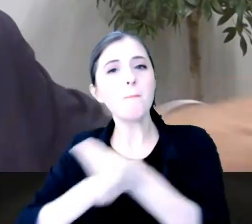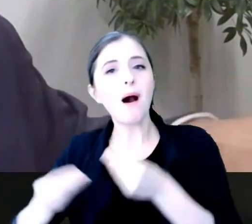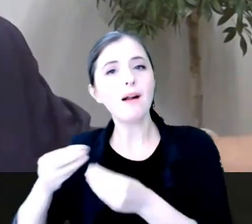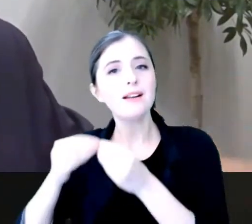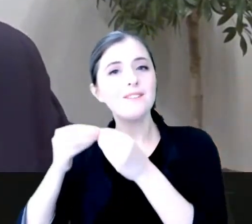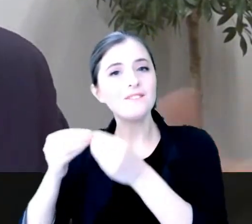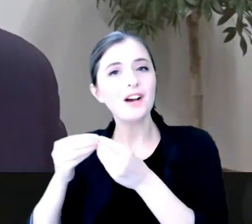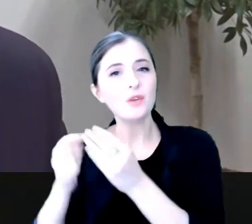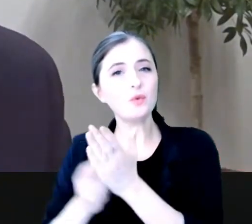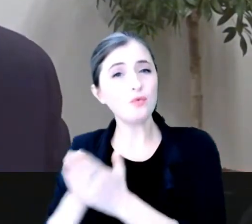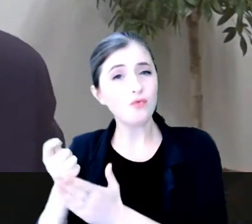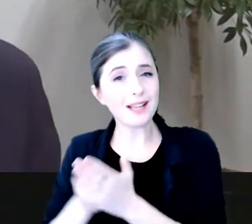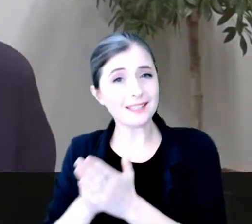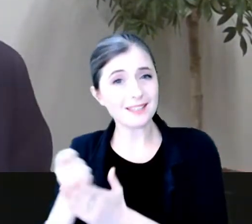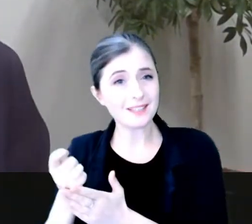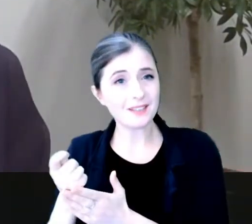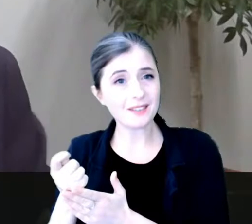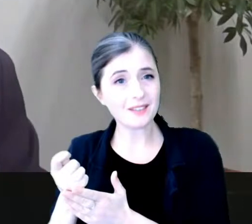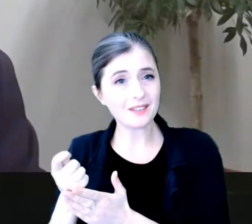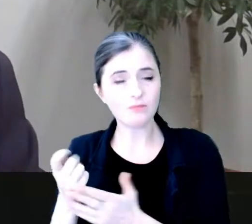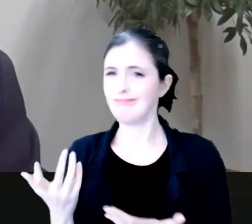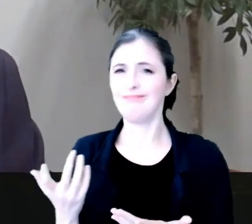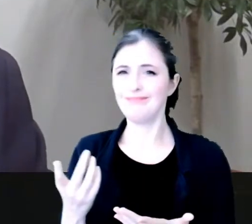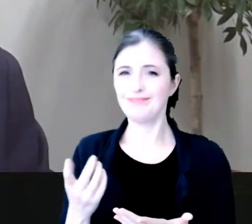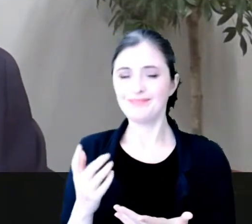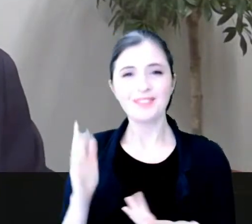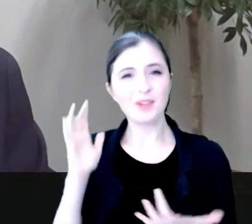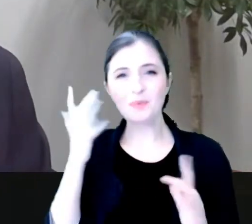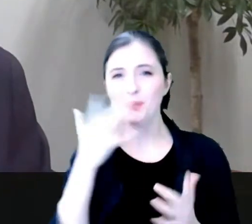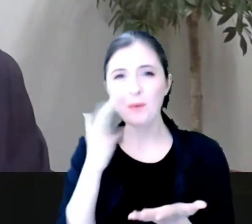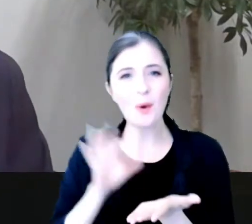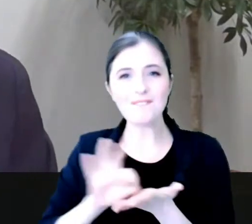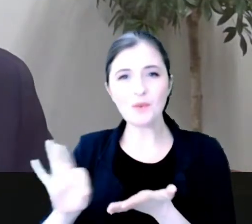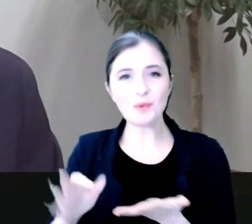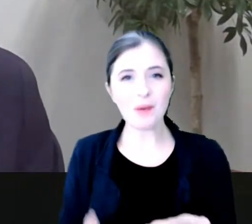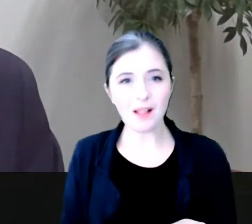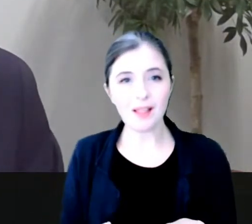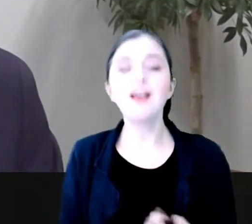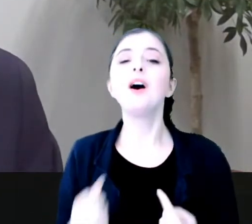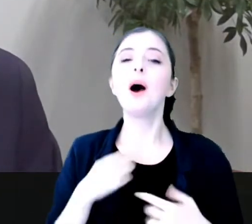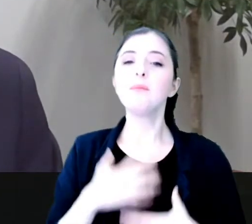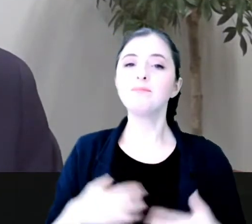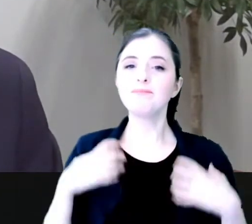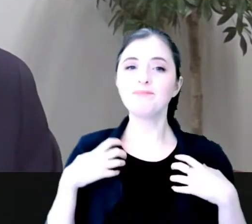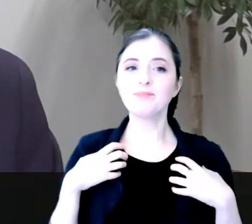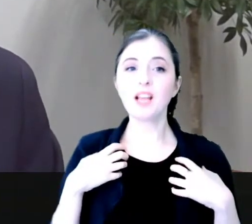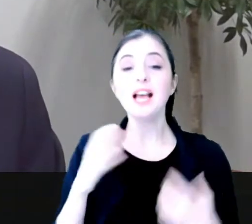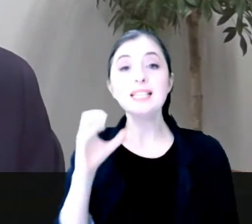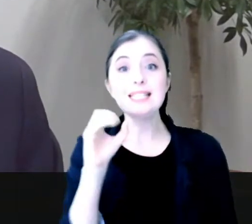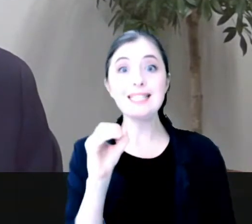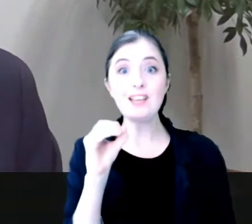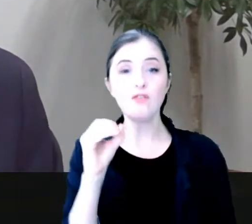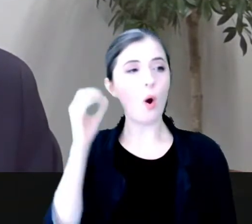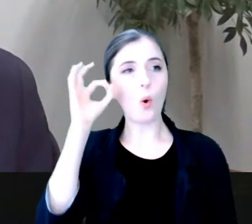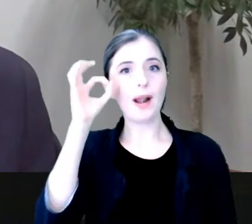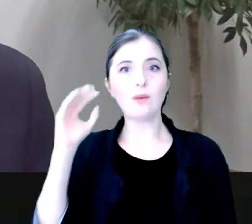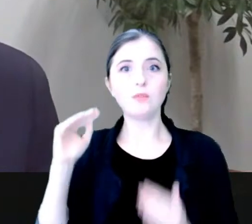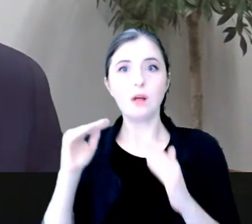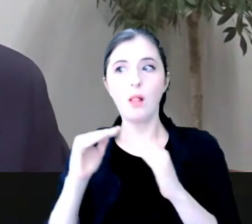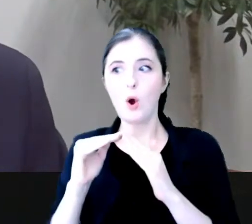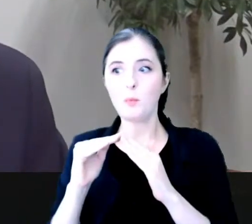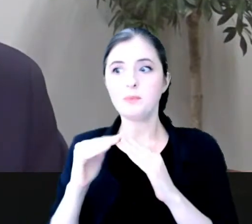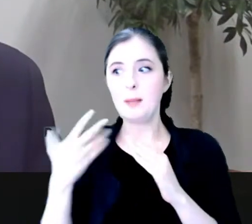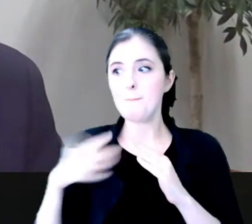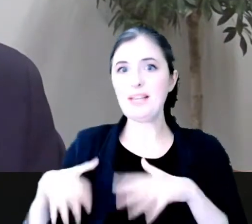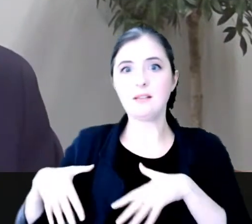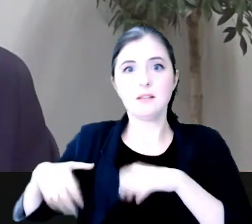So I threw that in the bin. I said, it's ridiculous. When I became mayor, 0 council homes being started and only